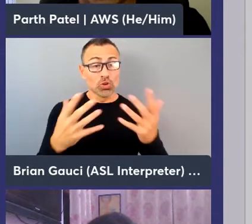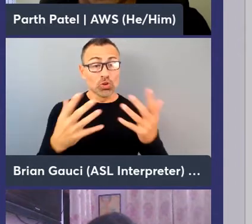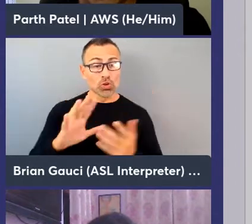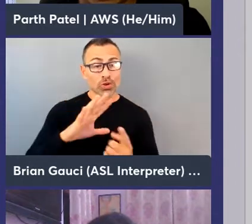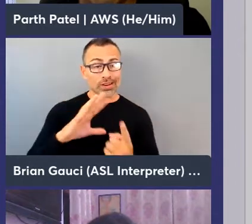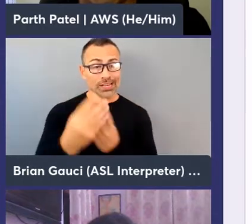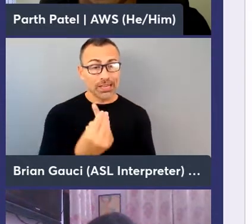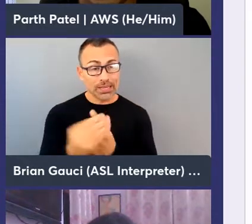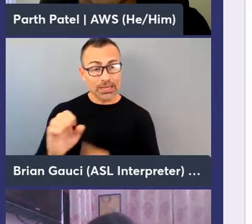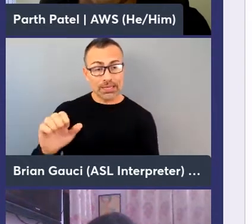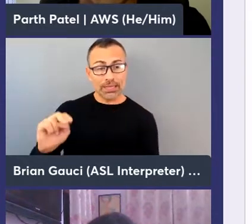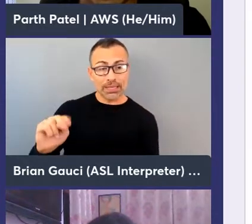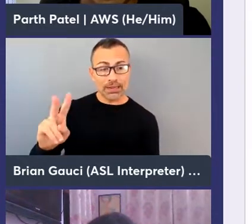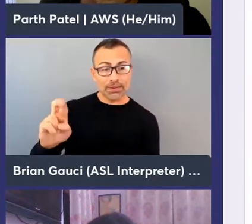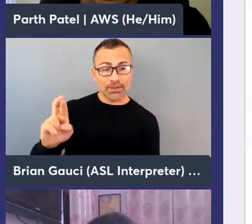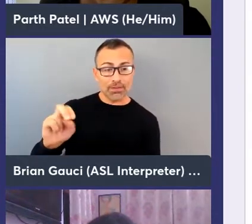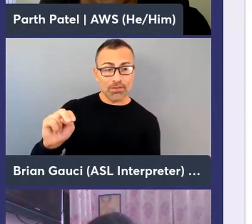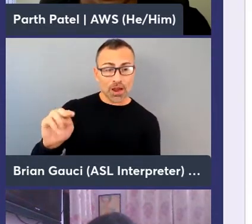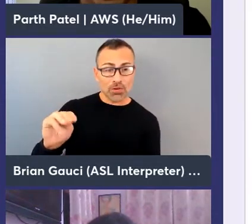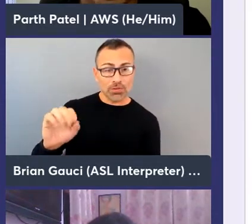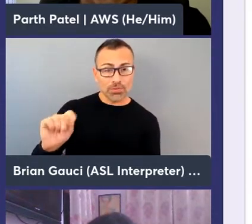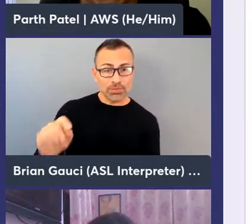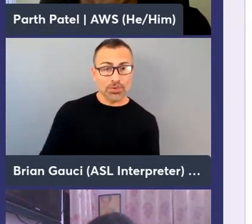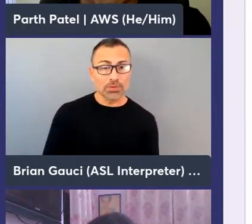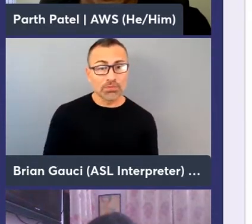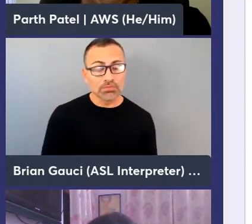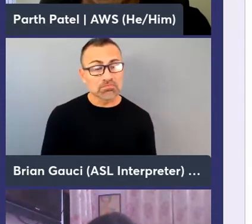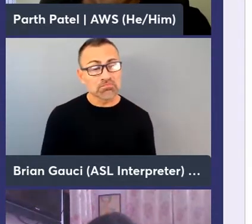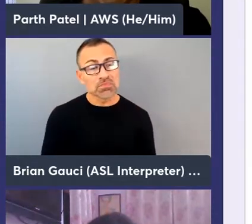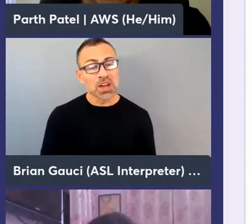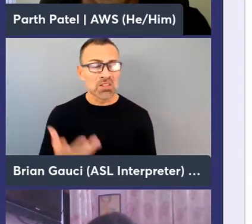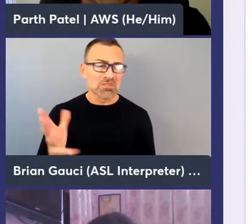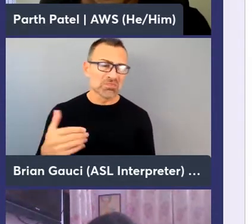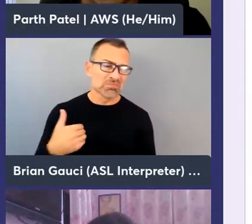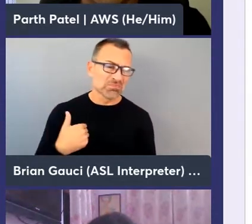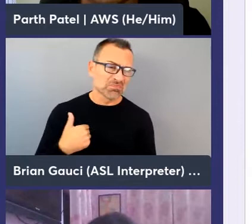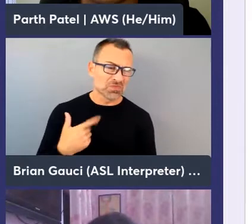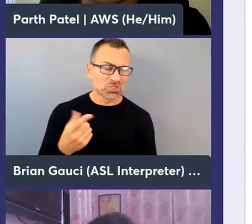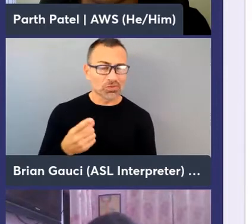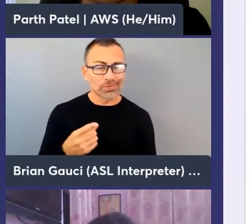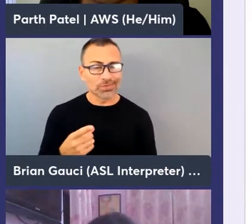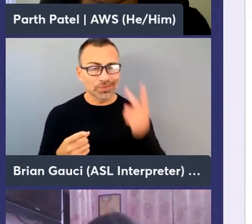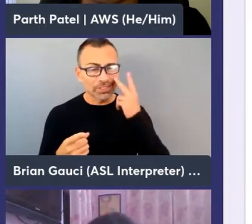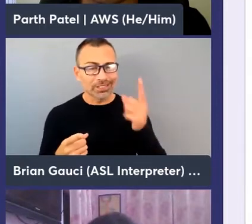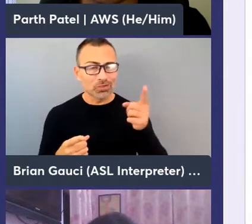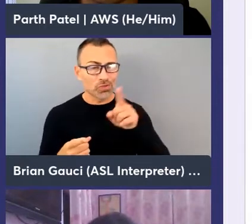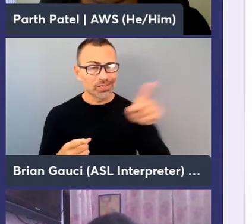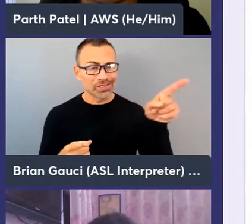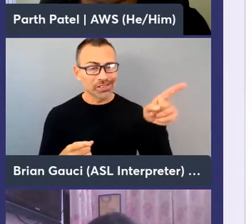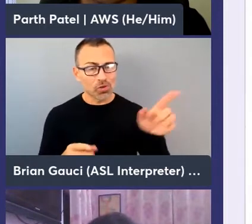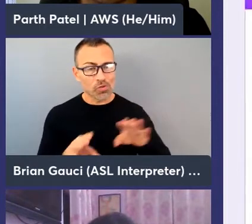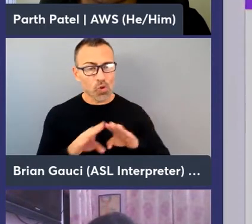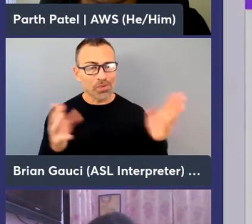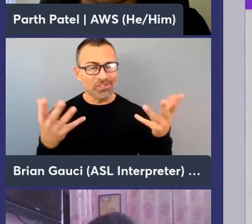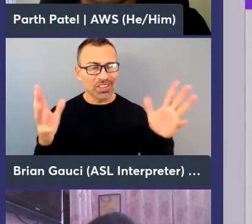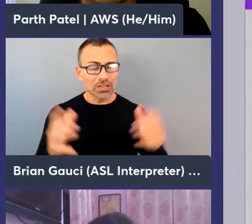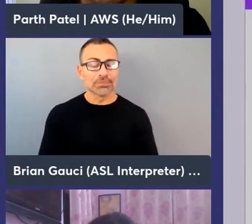start. I'm cloning it. It will say that you already have it because I already opened it over here.